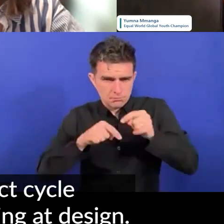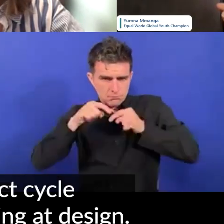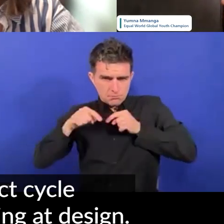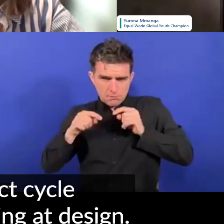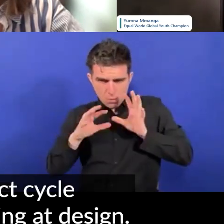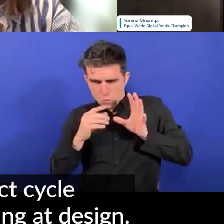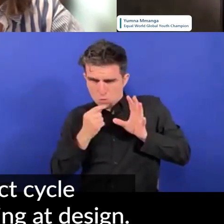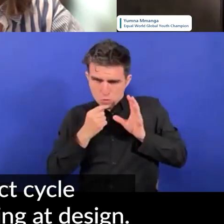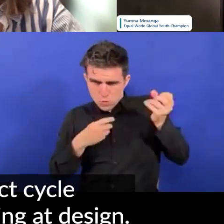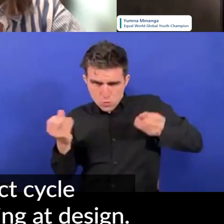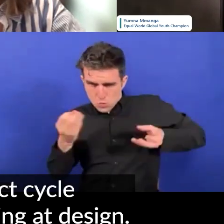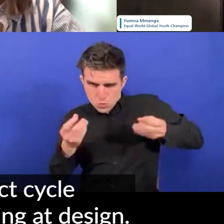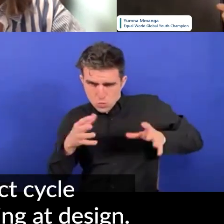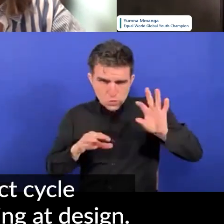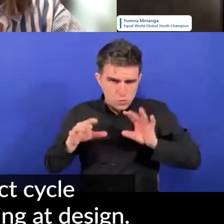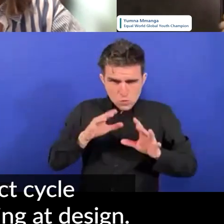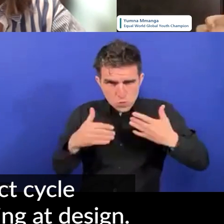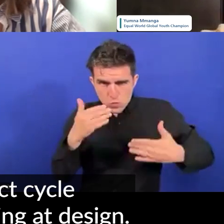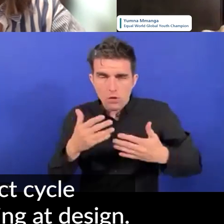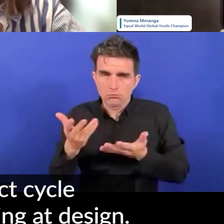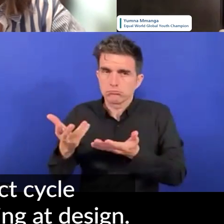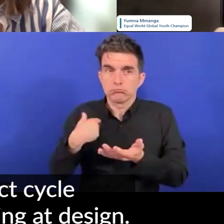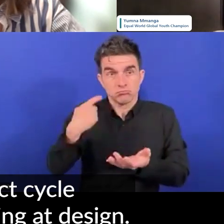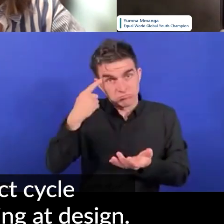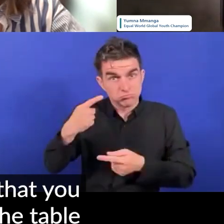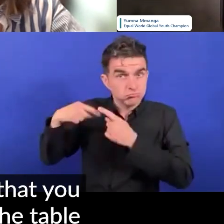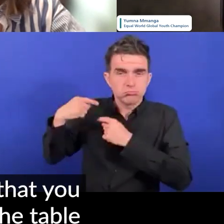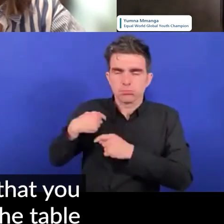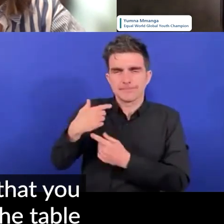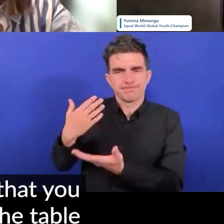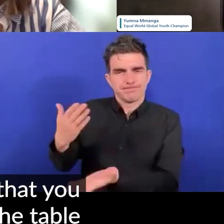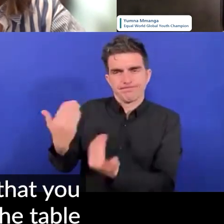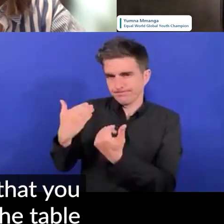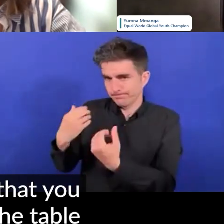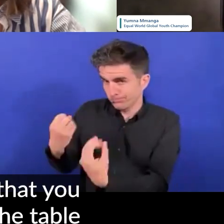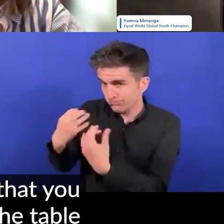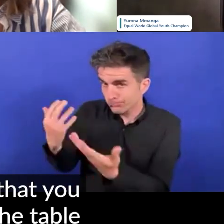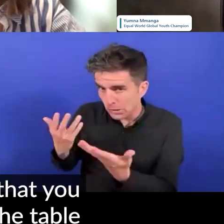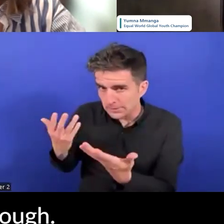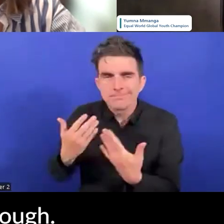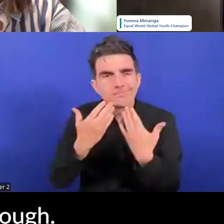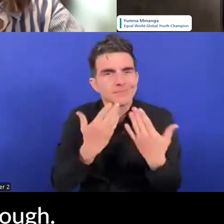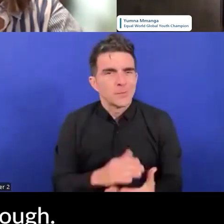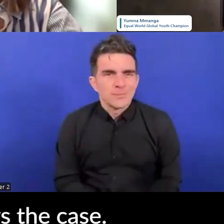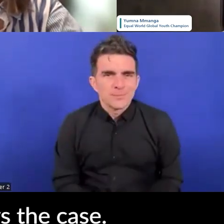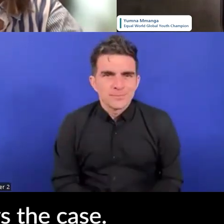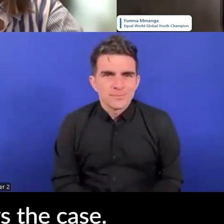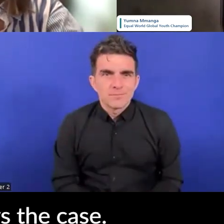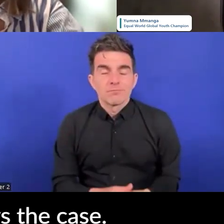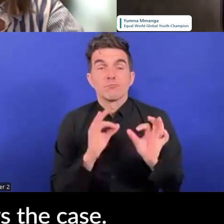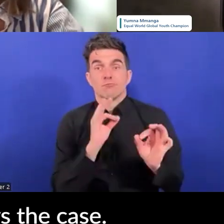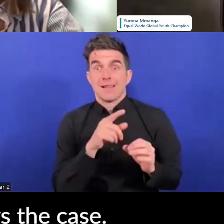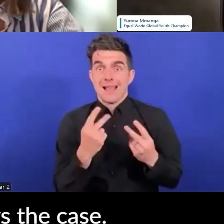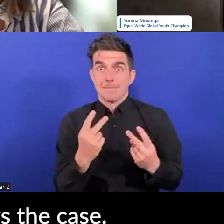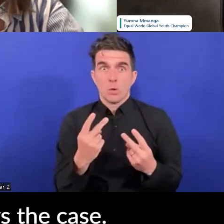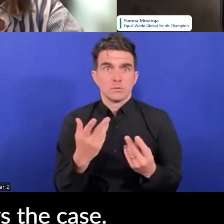the project cycle management, starting at design. Great to hear that you had OPDs at the table at design, though. That is